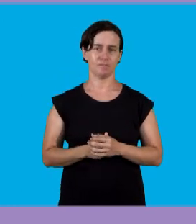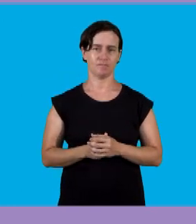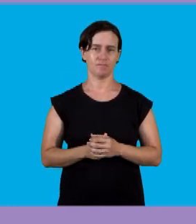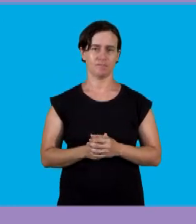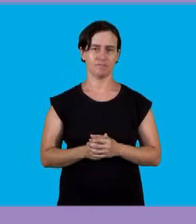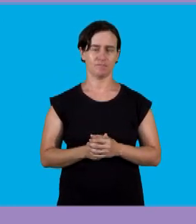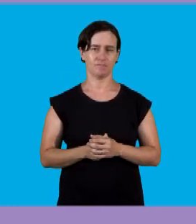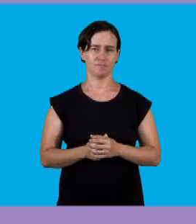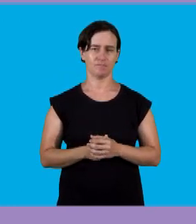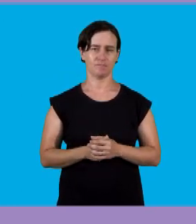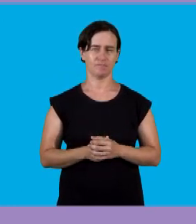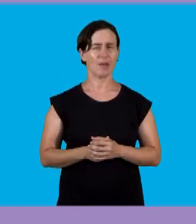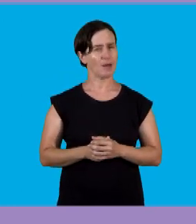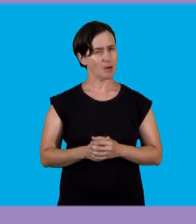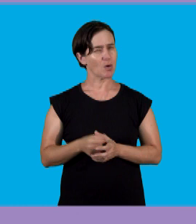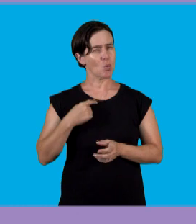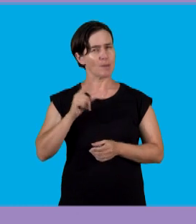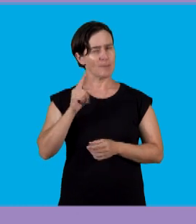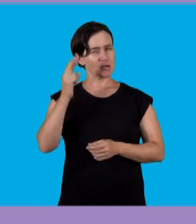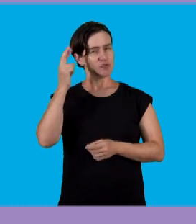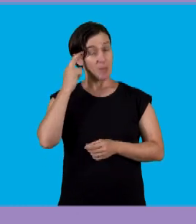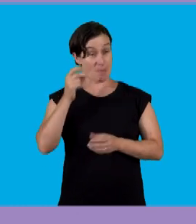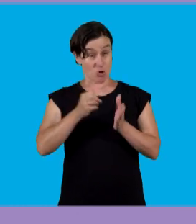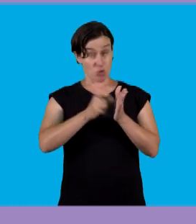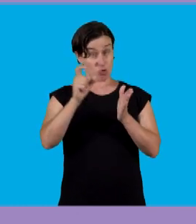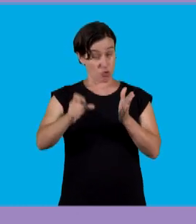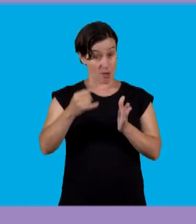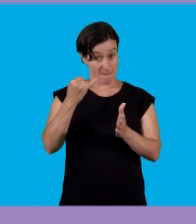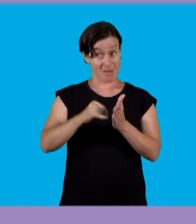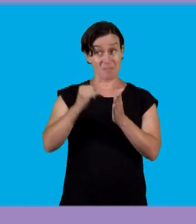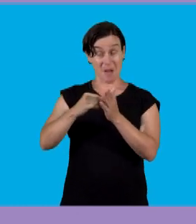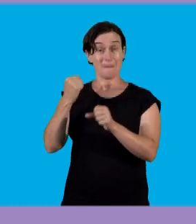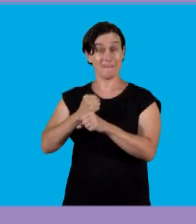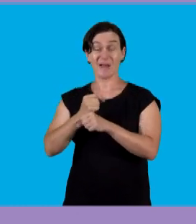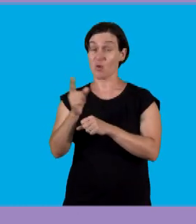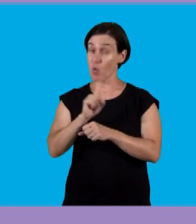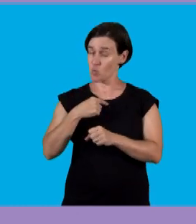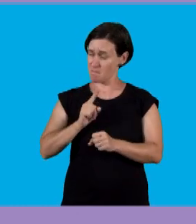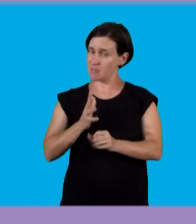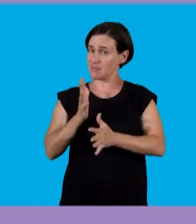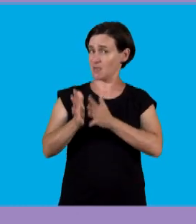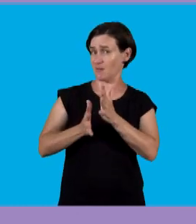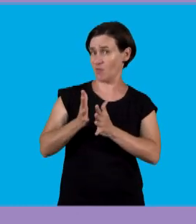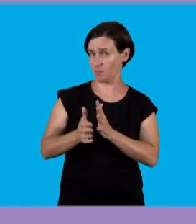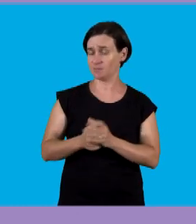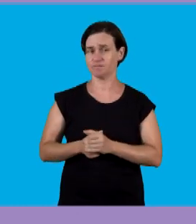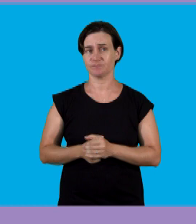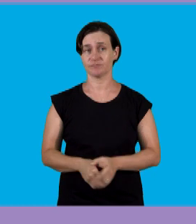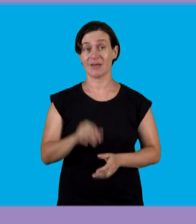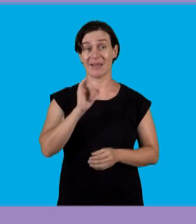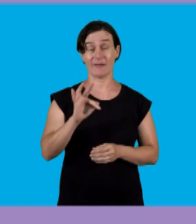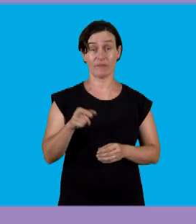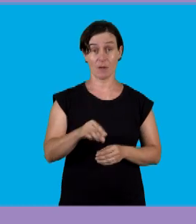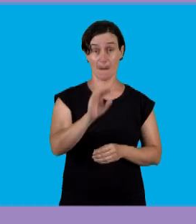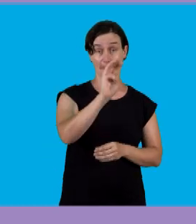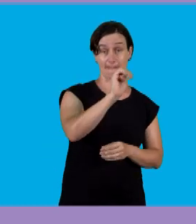Now let's remind each other of the common errors that we should look out for. Now, when multiplying